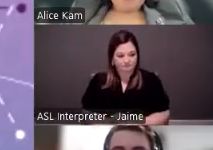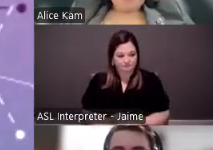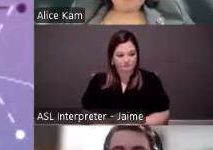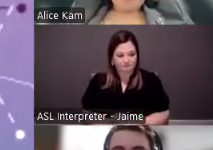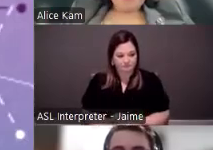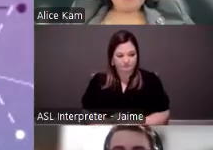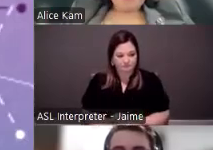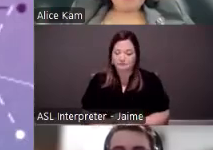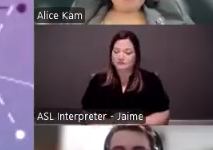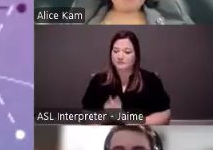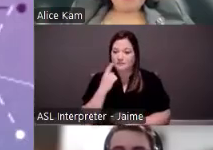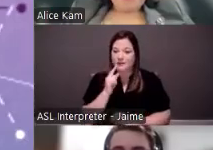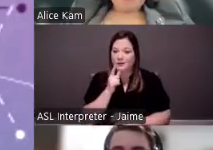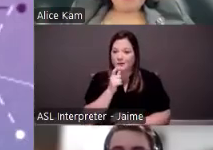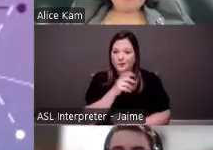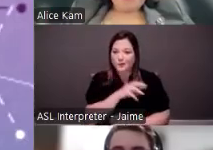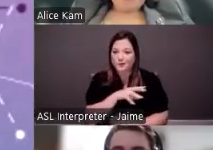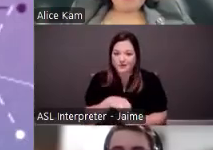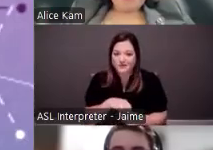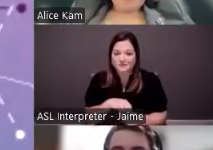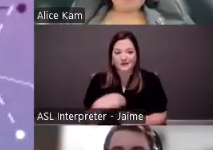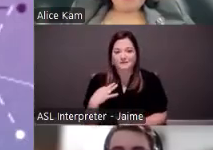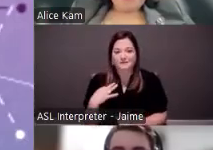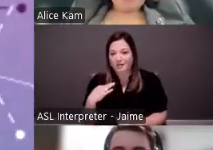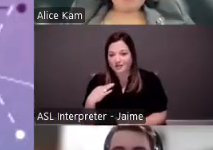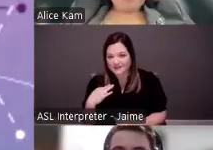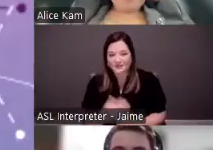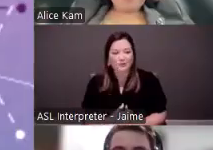for all the participants and the volunteers.